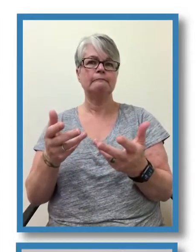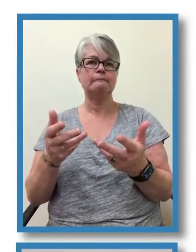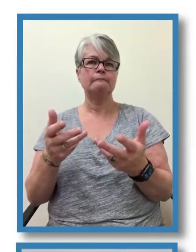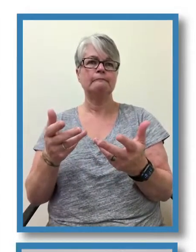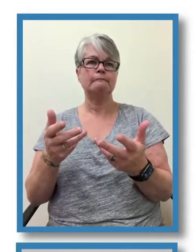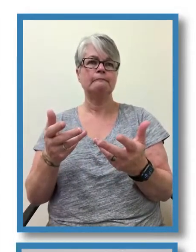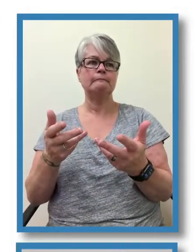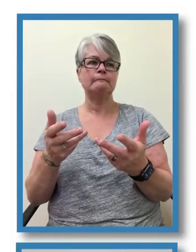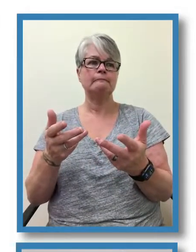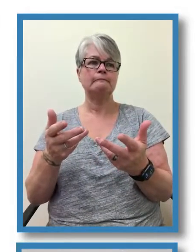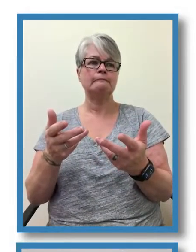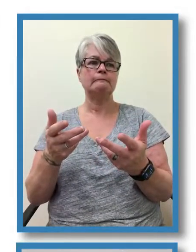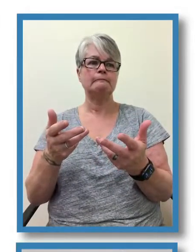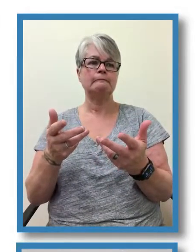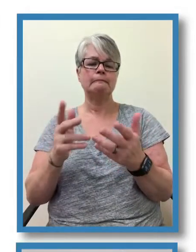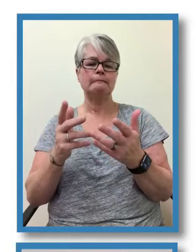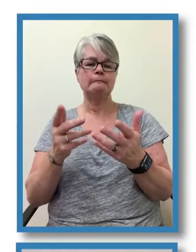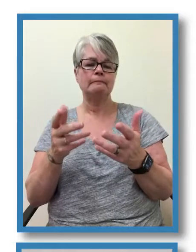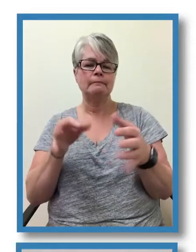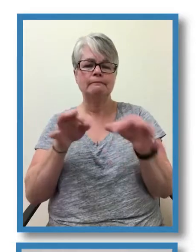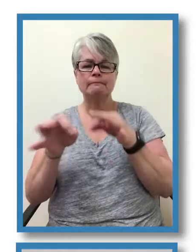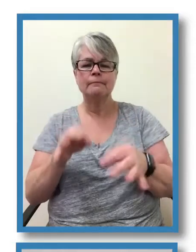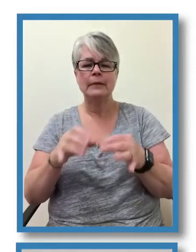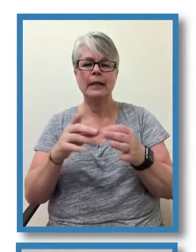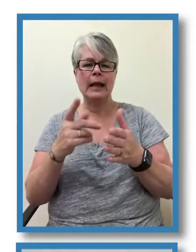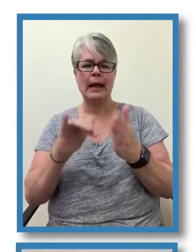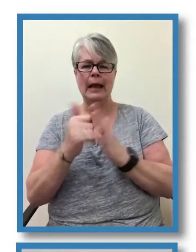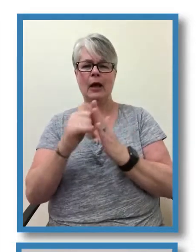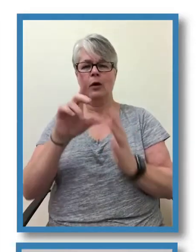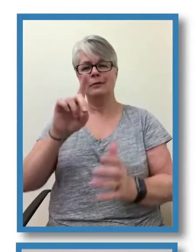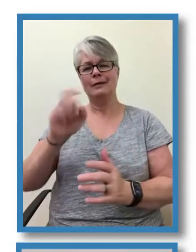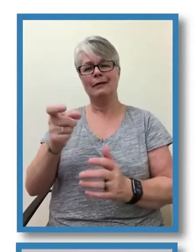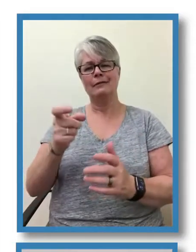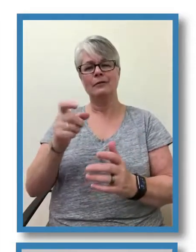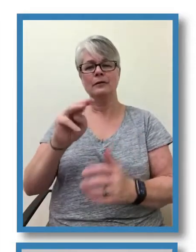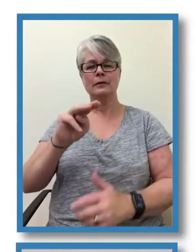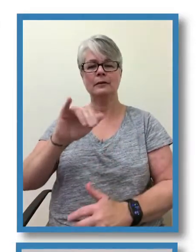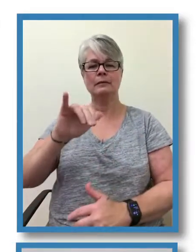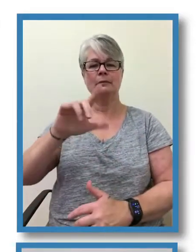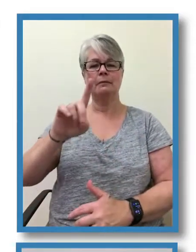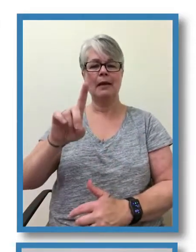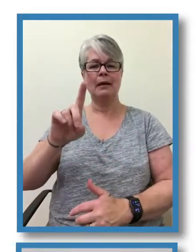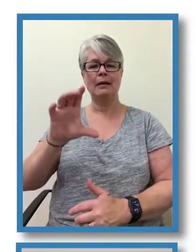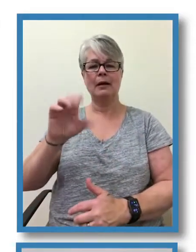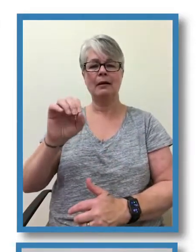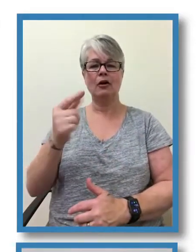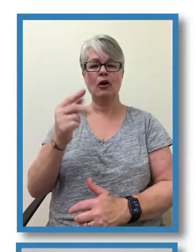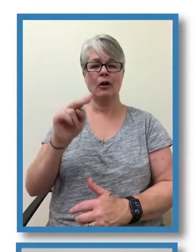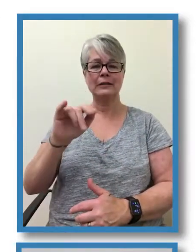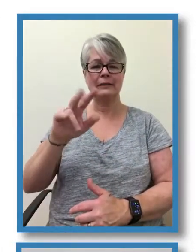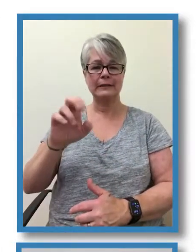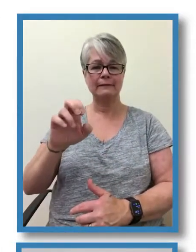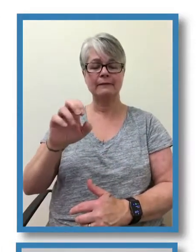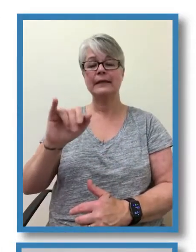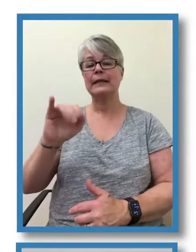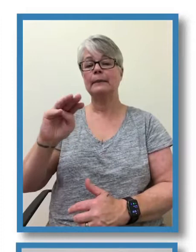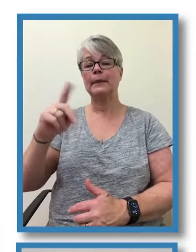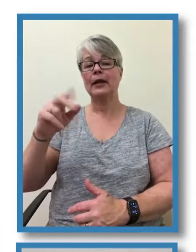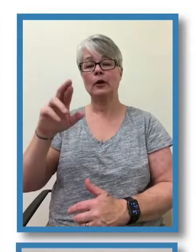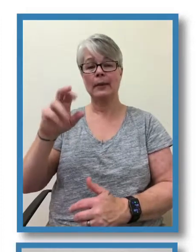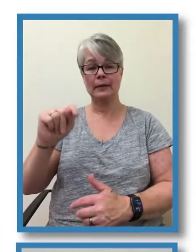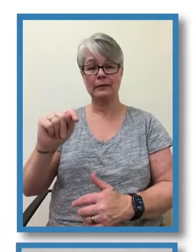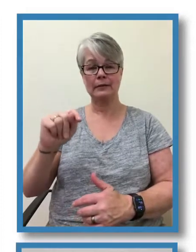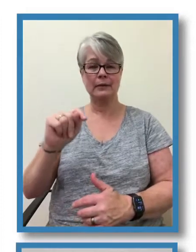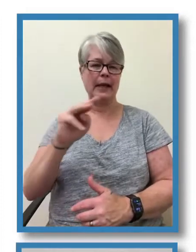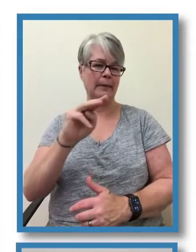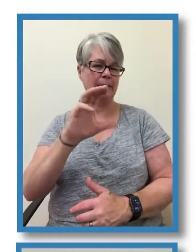talked about it, but there is a formal criteria that we actually use for making the diagnosis. So we want to get a history from you,